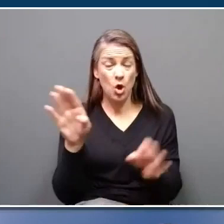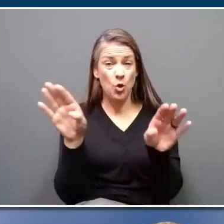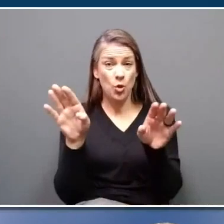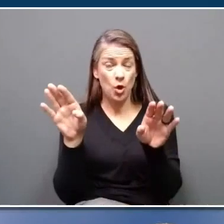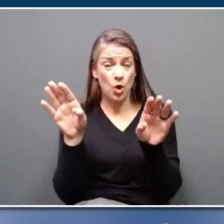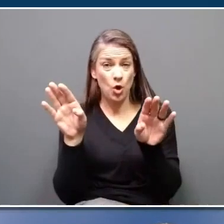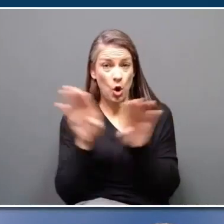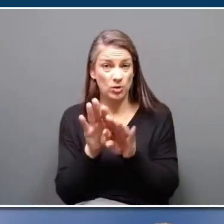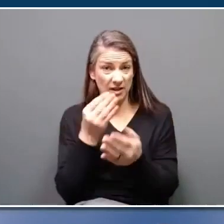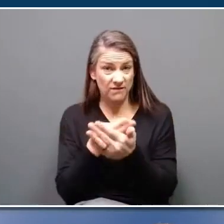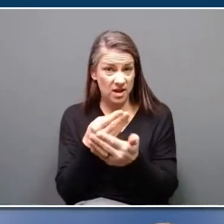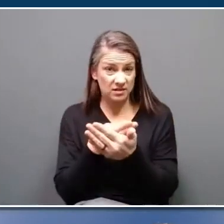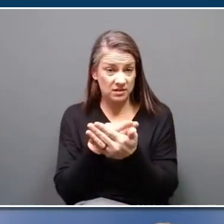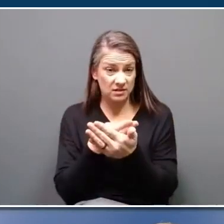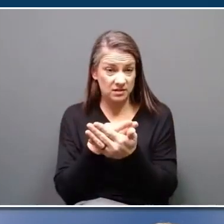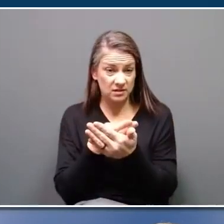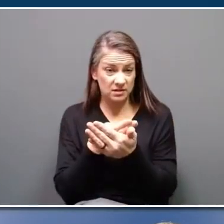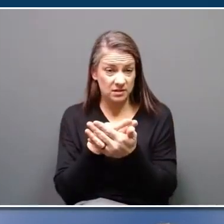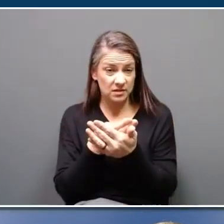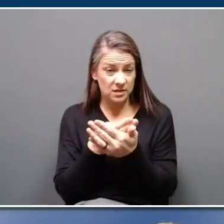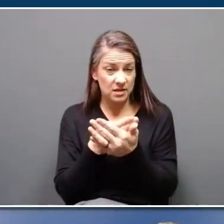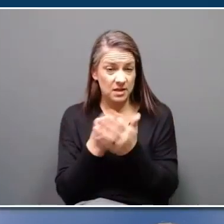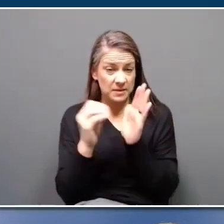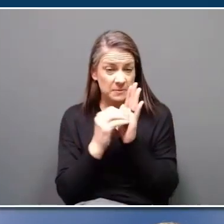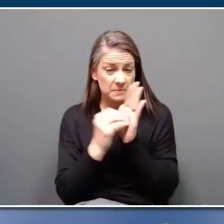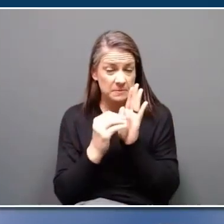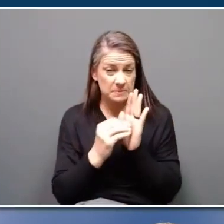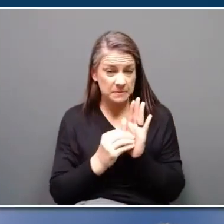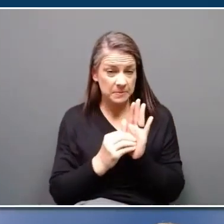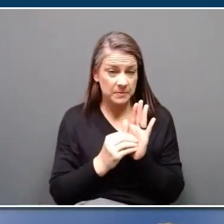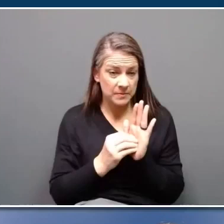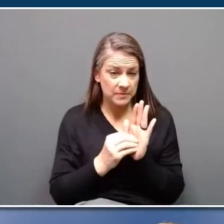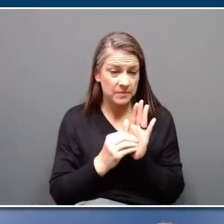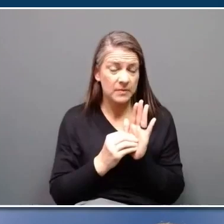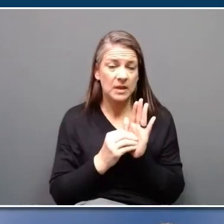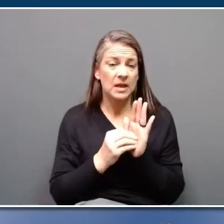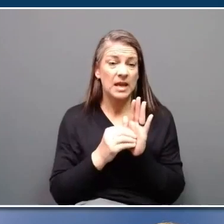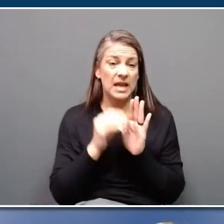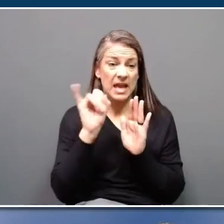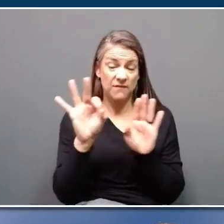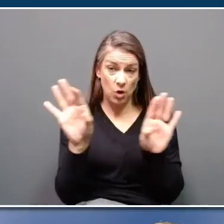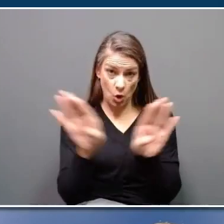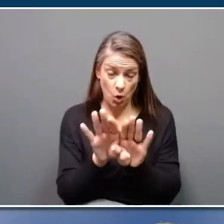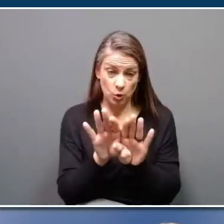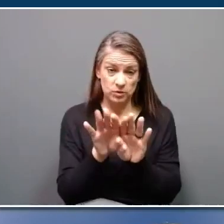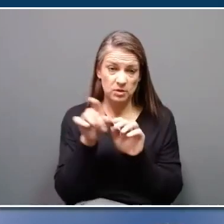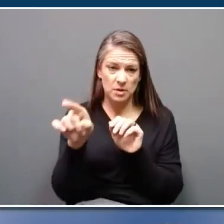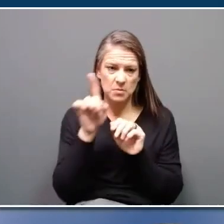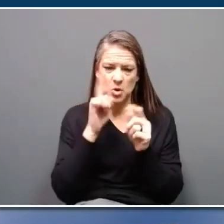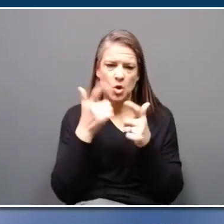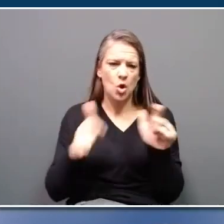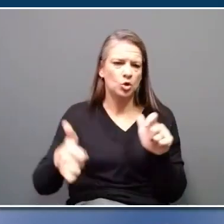yet expended, is docketed towards a project right now that, if closed, would be one of the larger projects we've